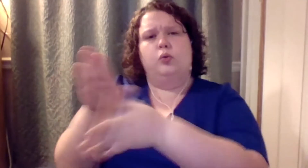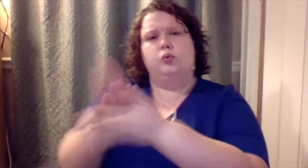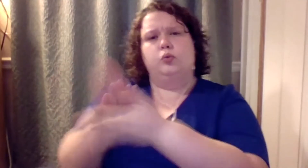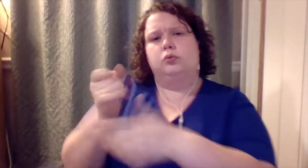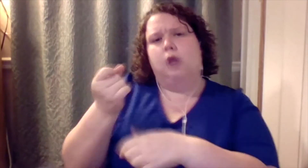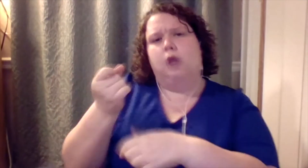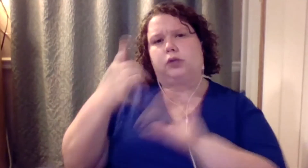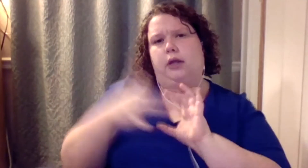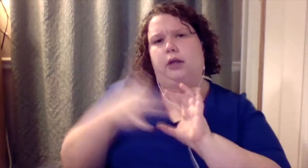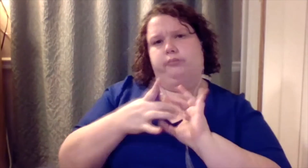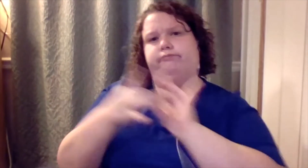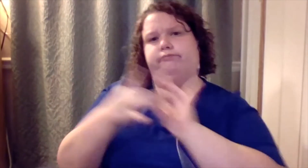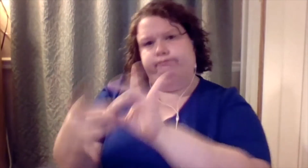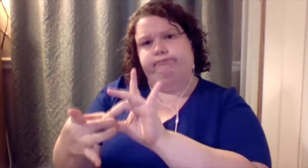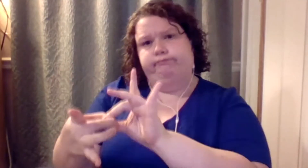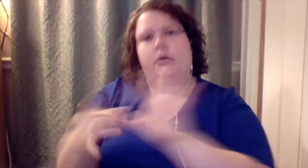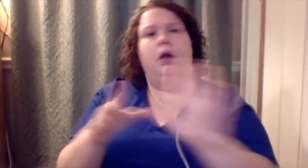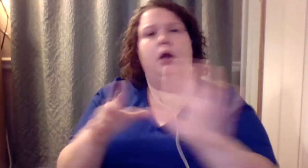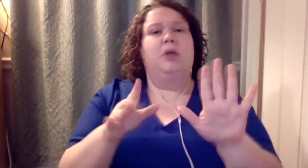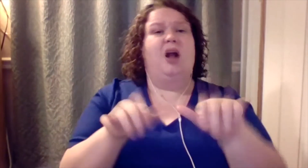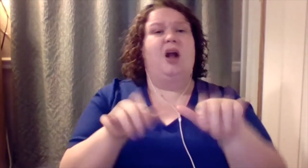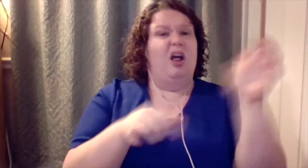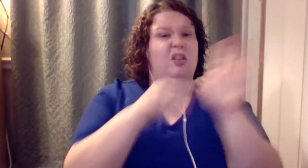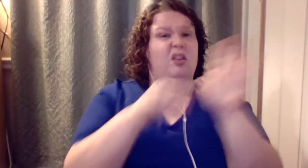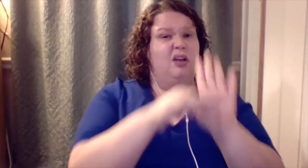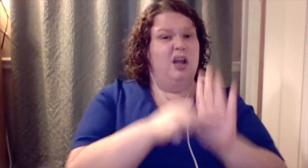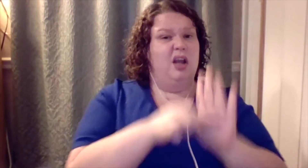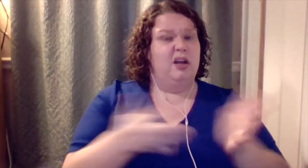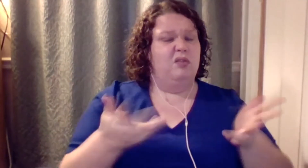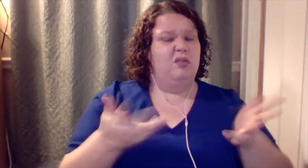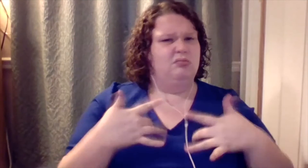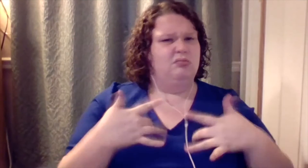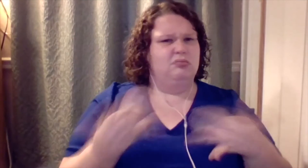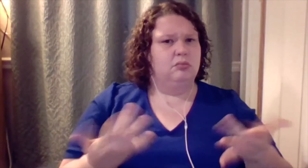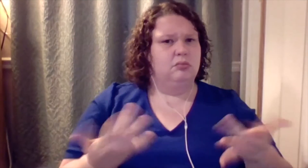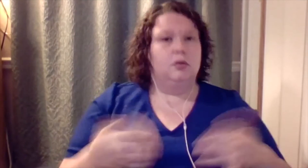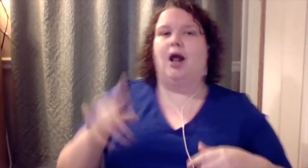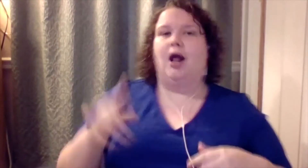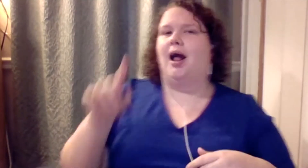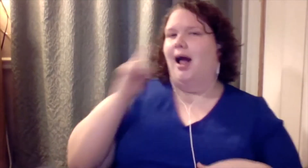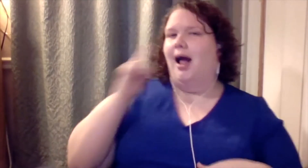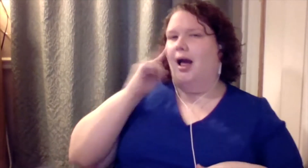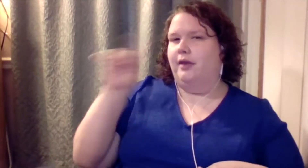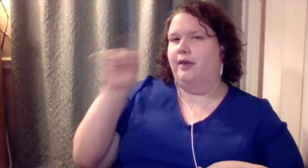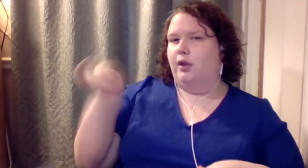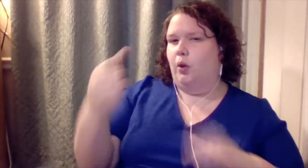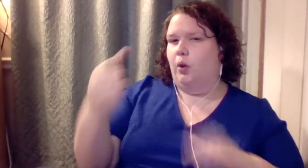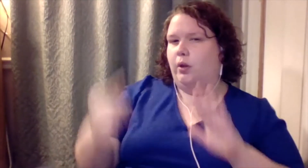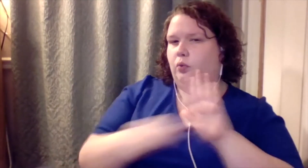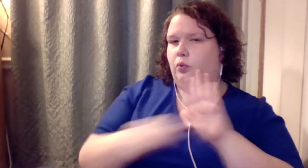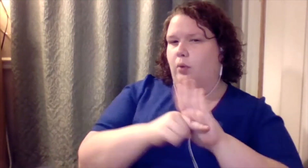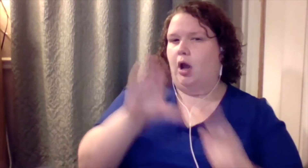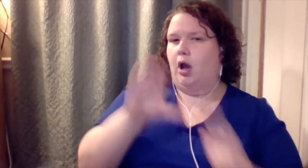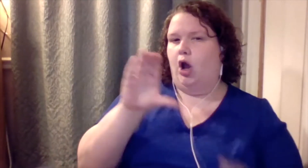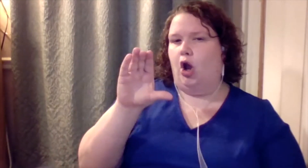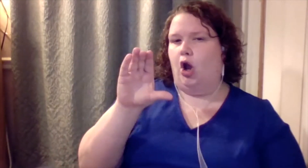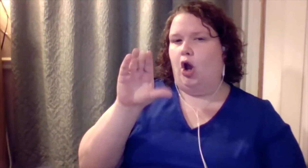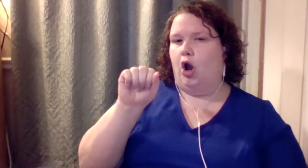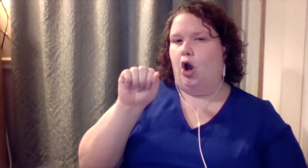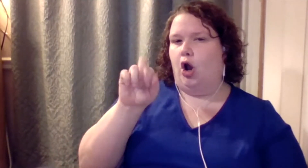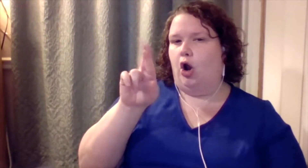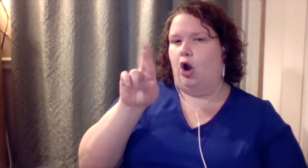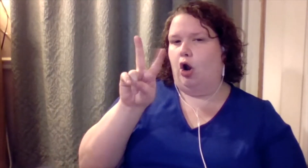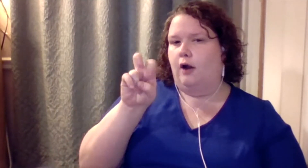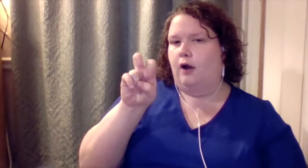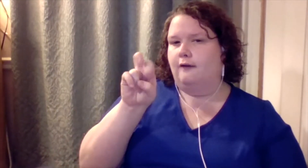those. I think the only drawback was Carver, and that's because